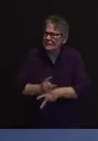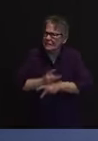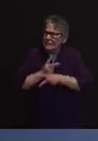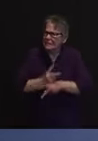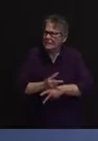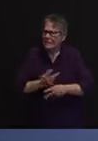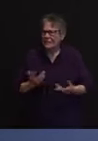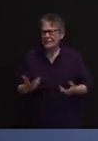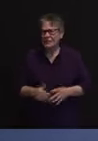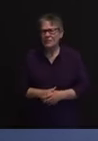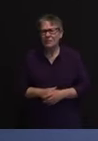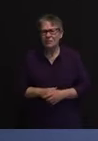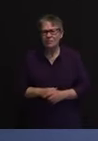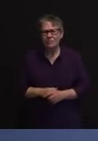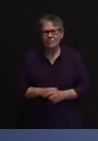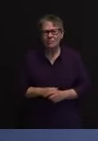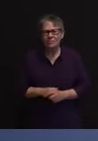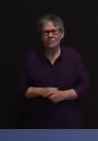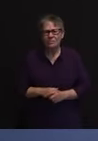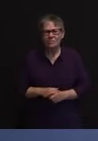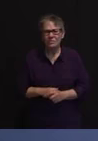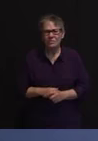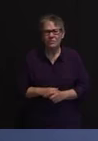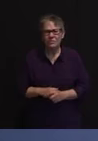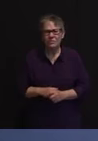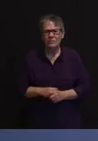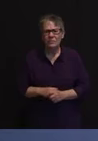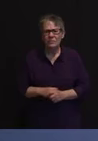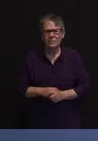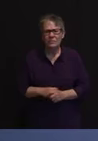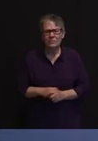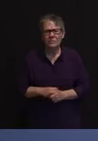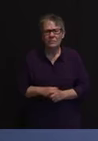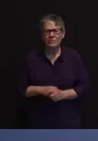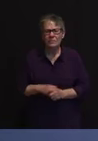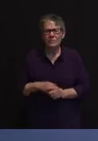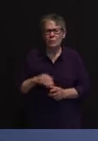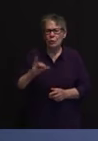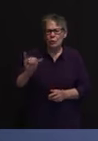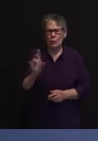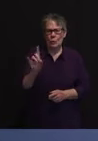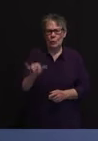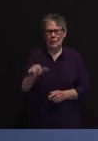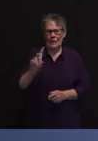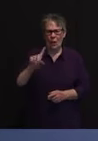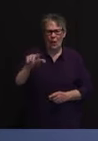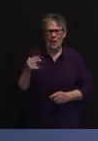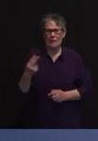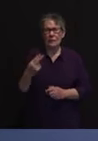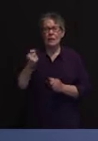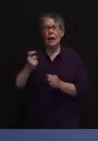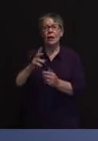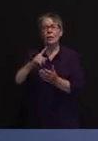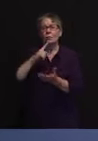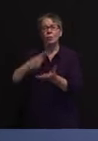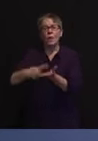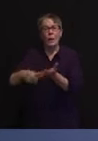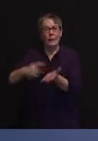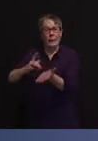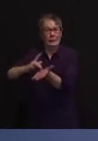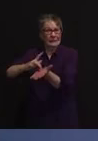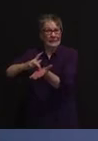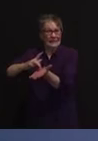be distributed to the hospitals in need, but I don't have the particular drugs that were dropped. We